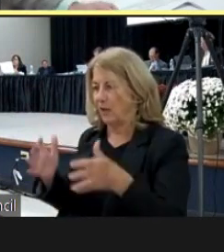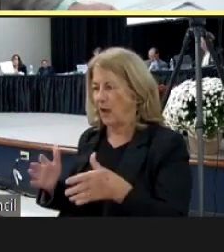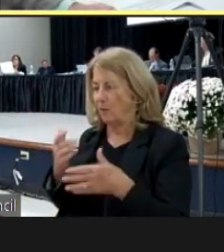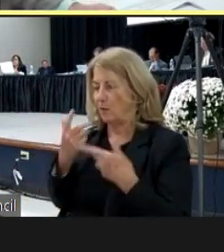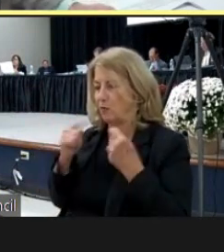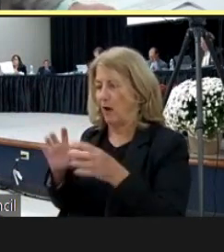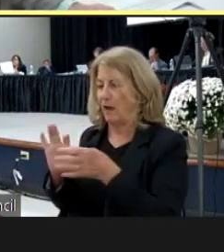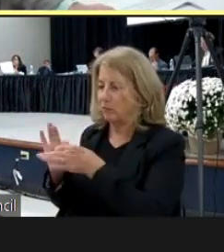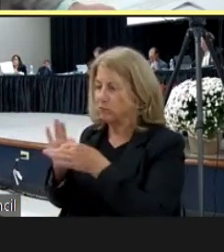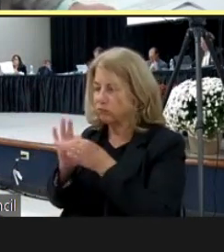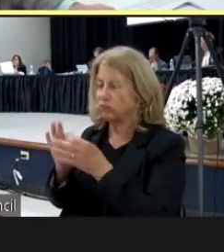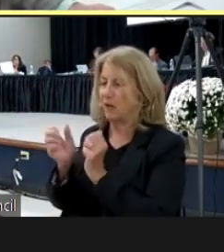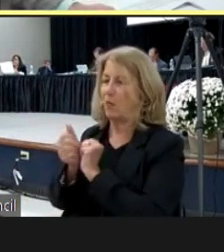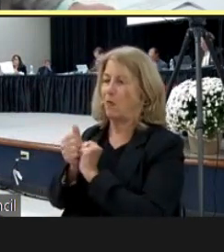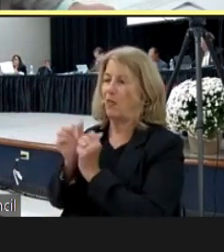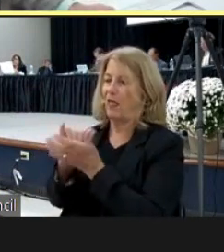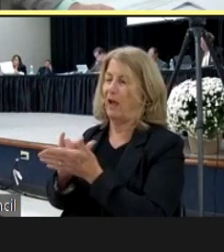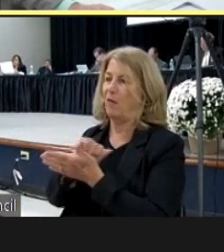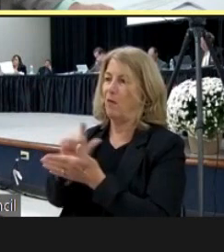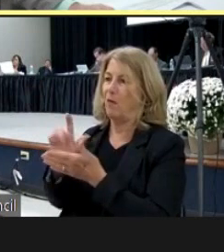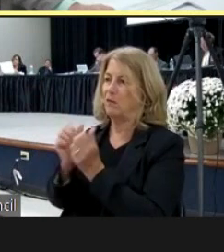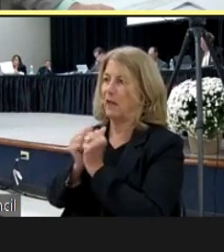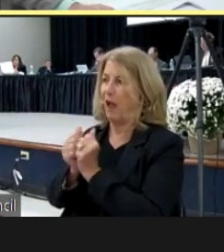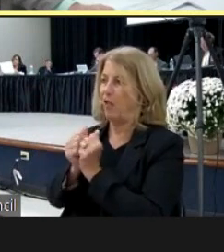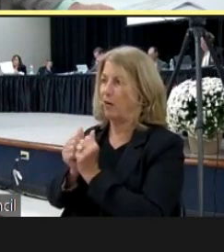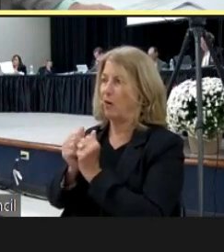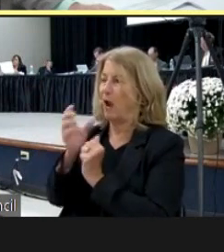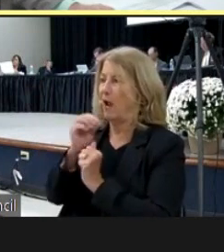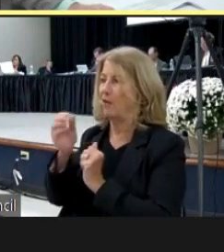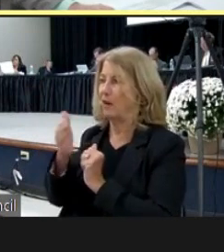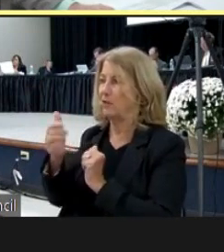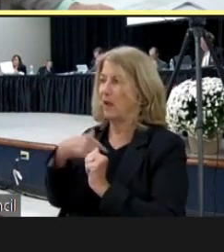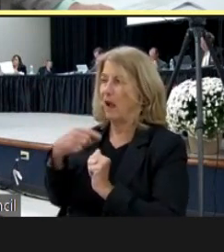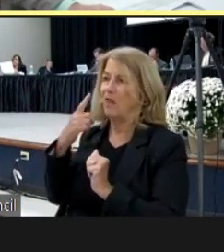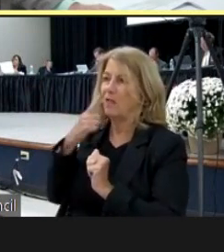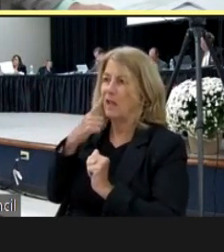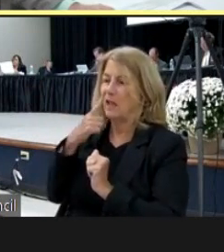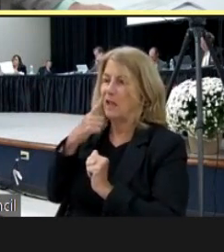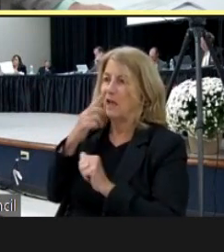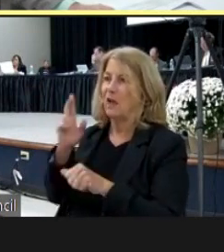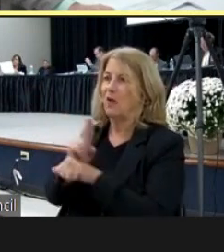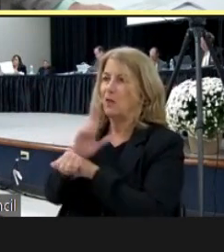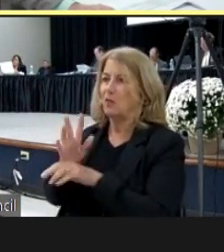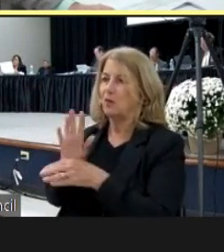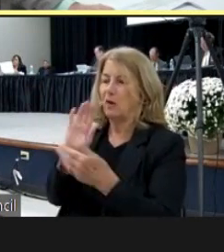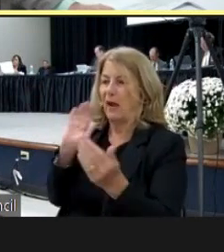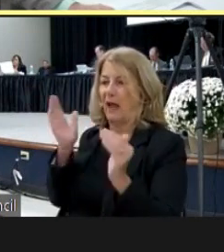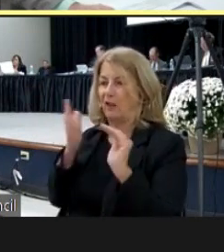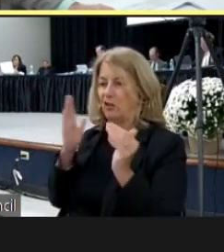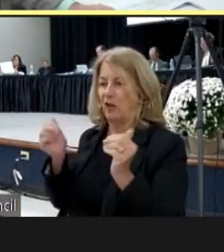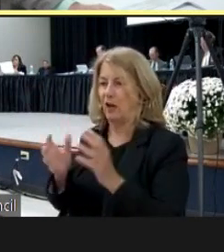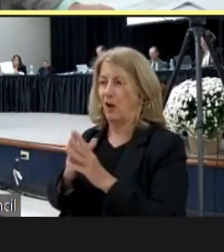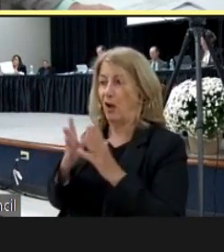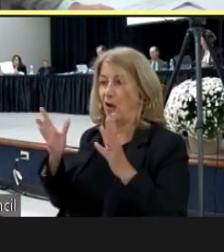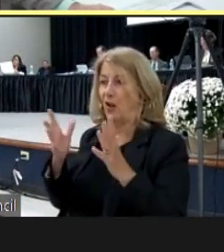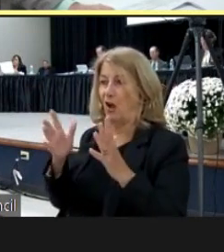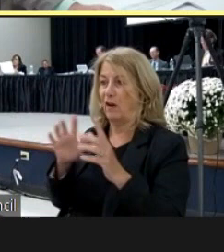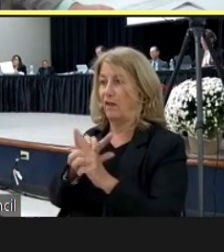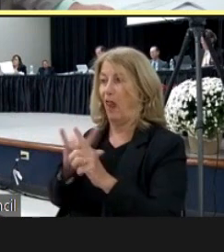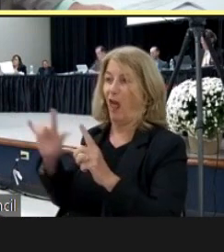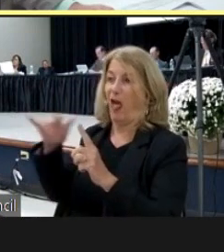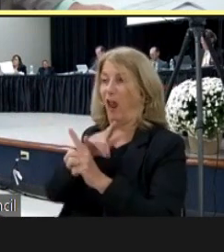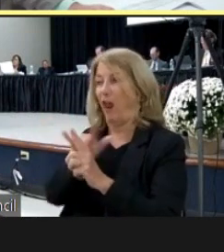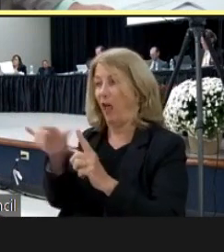together. And there's, I think I use an analogy. There's a lot of planes circling this air traffic that